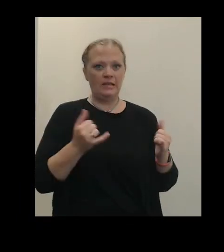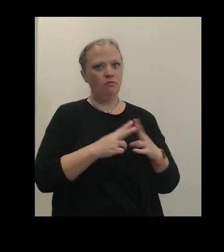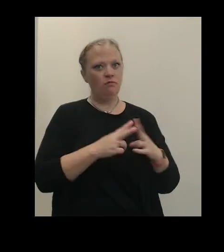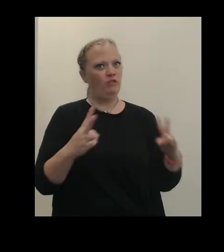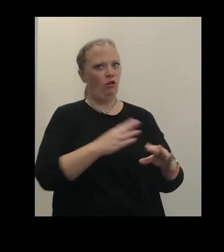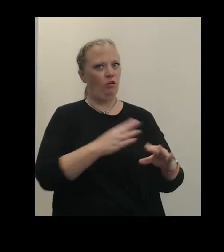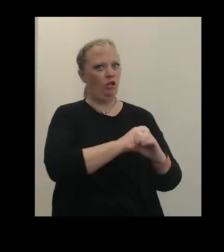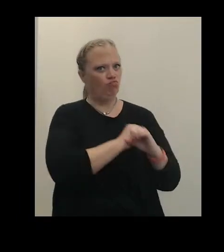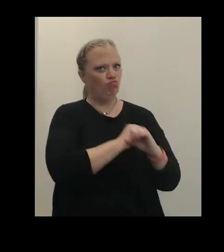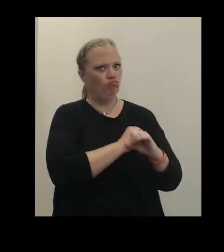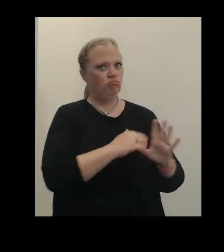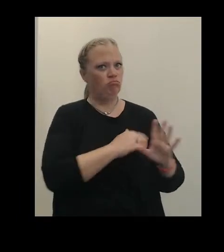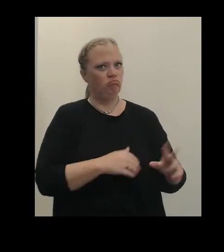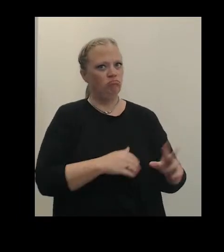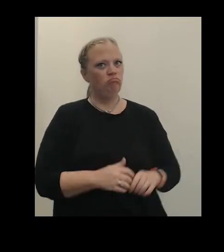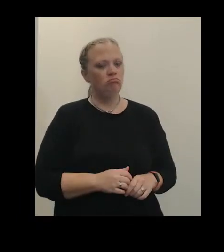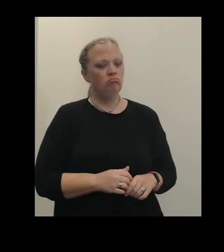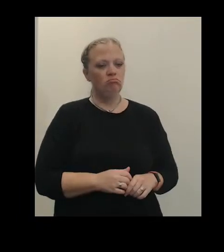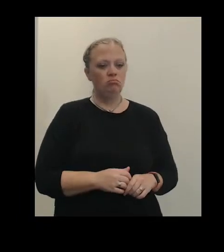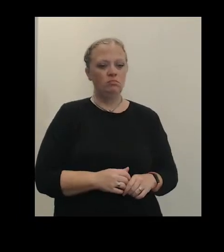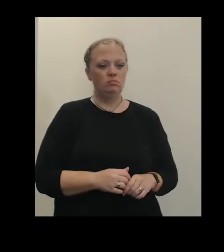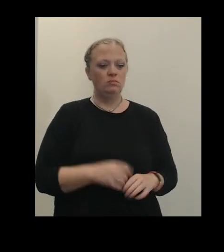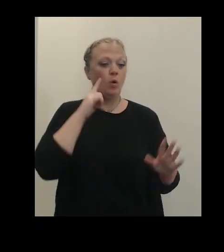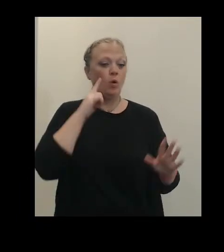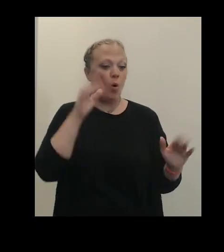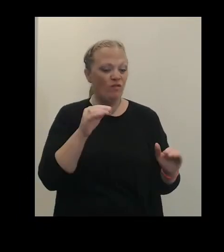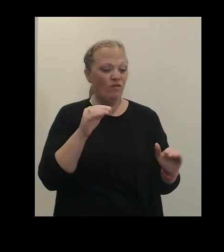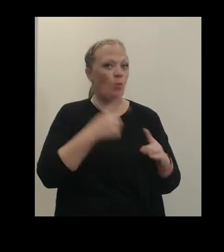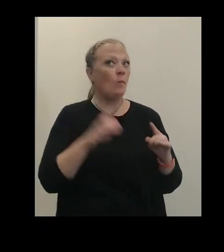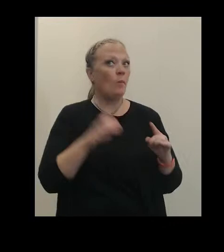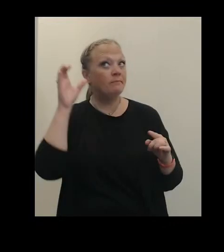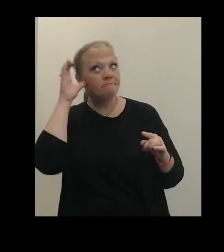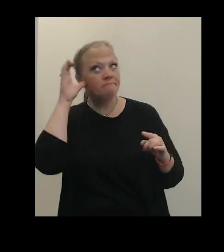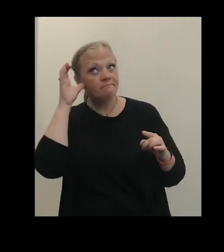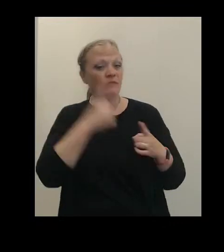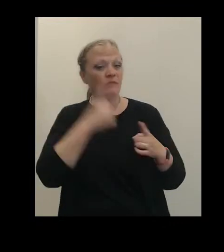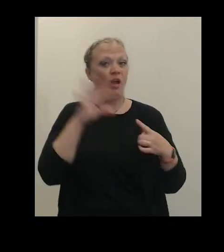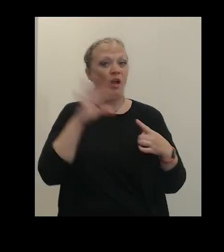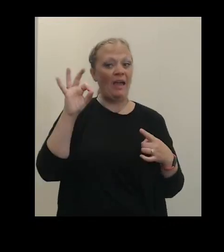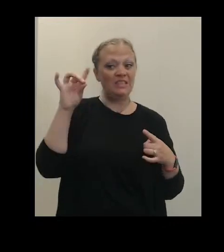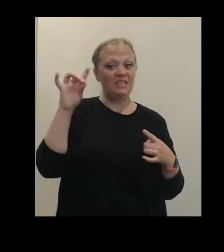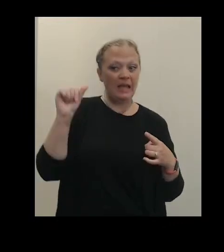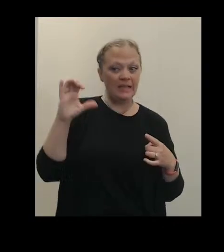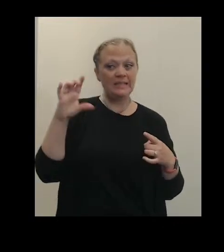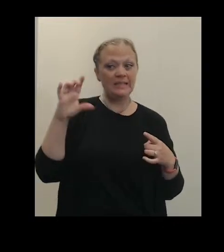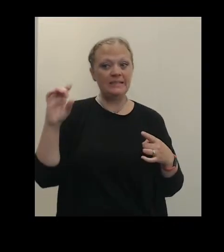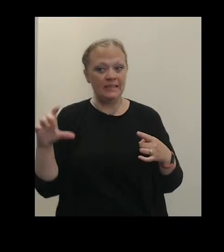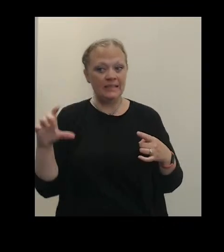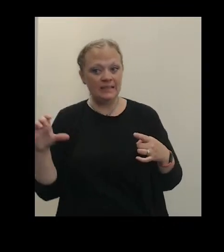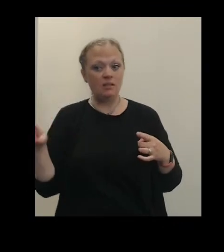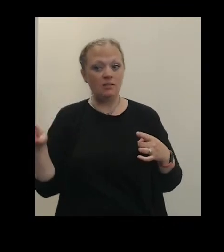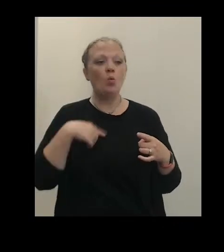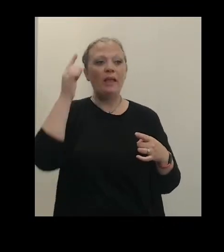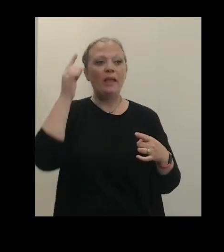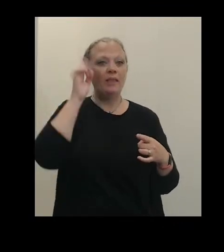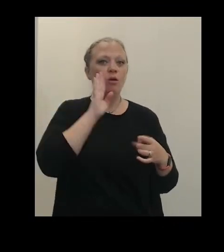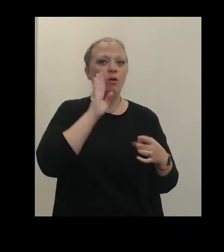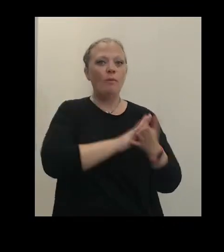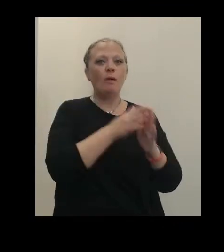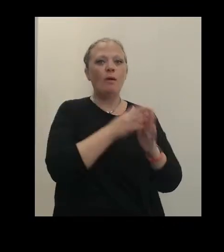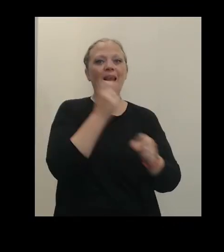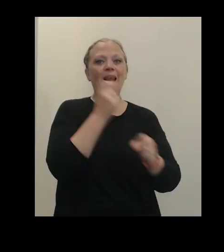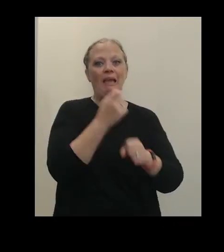and hopefully what we're hearing from the FDA and CDC is we're thinking these are going to become